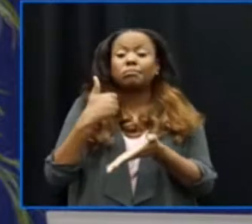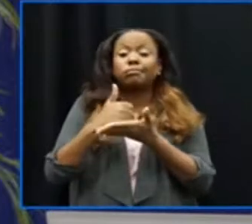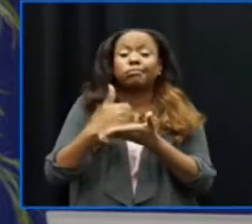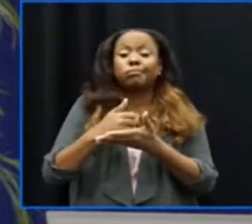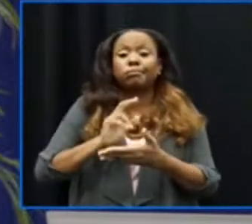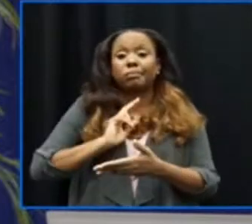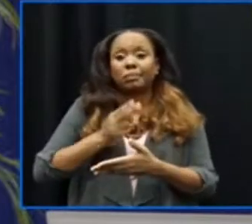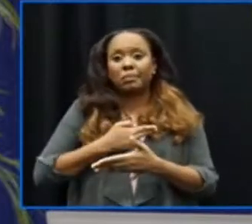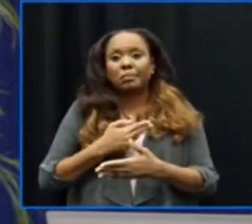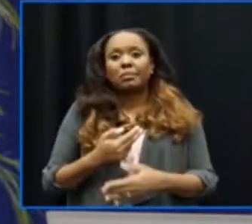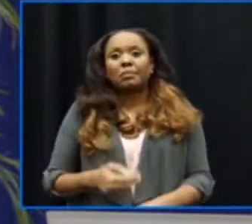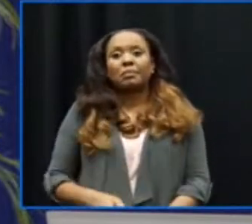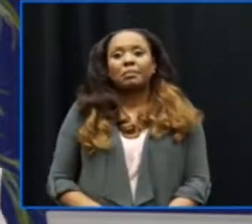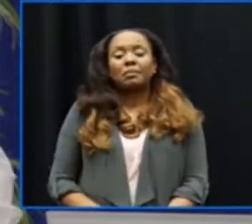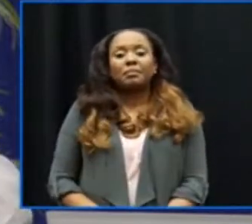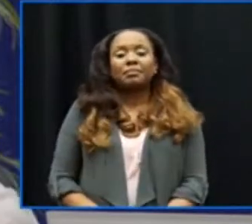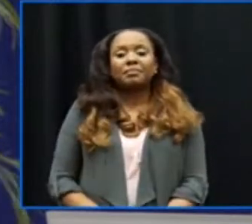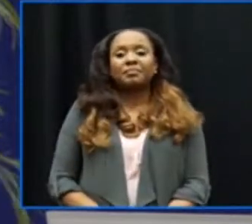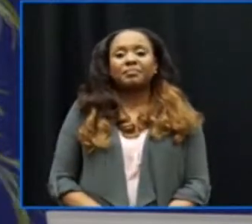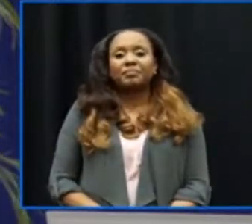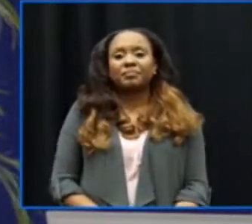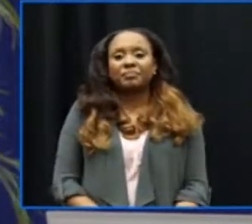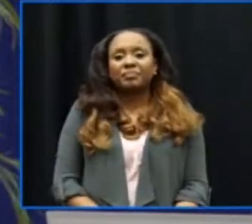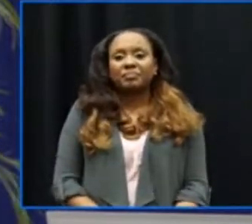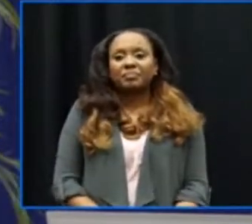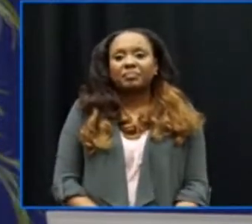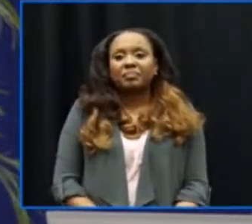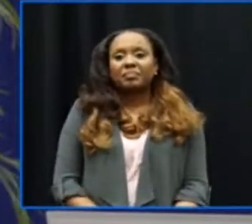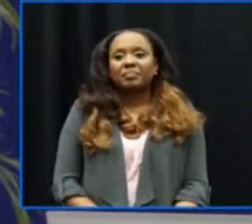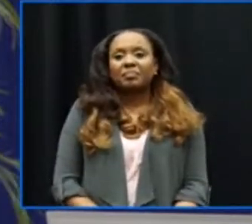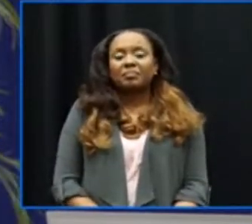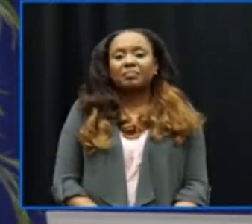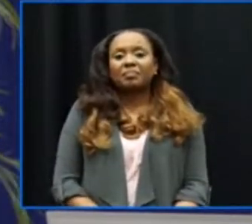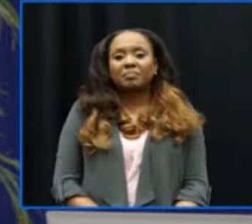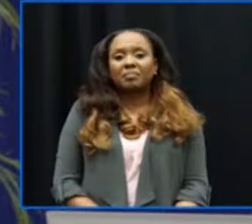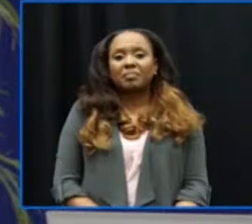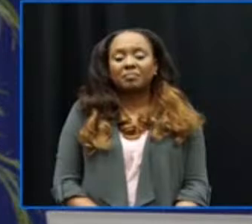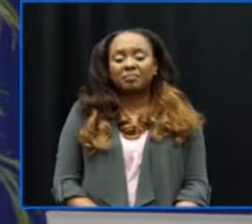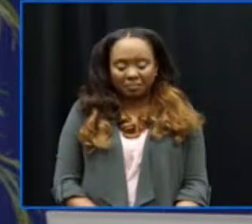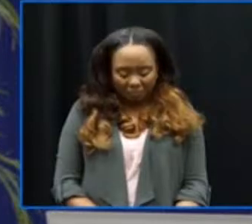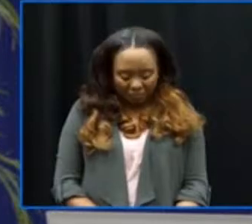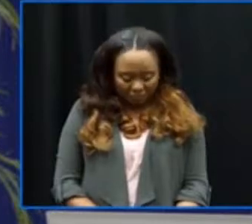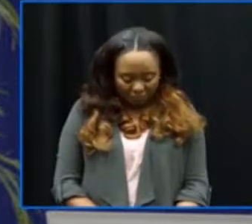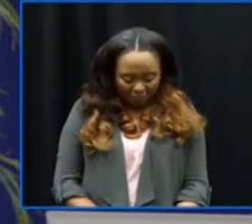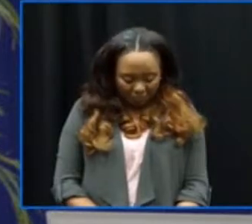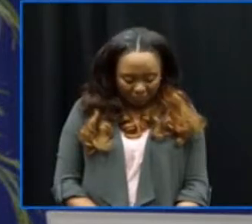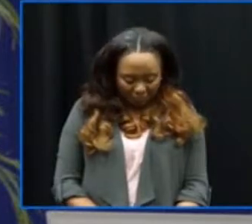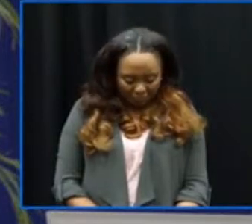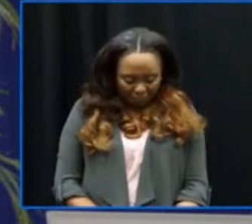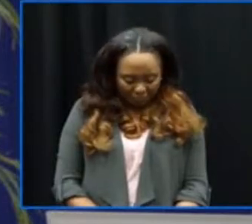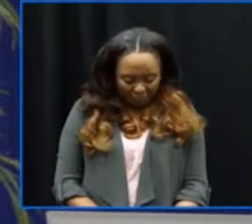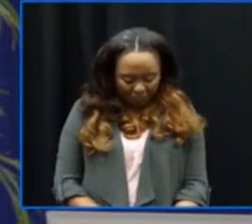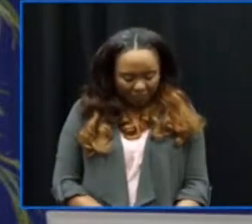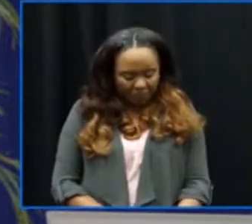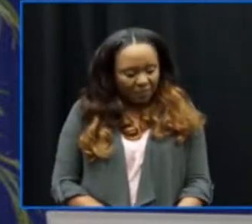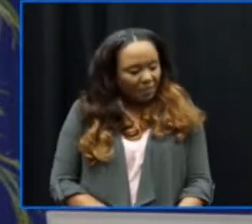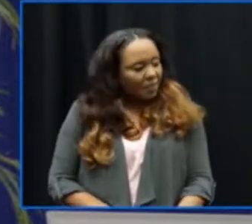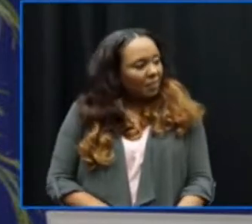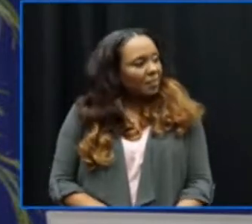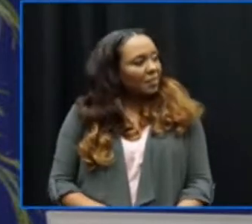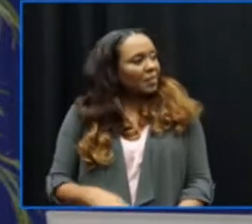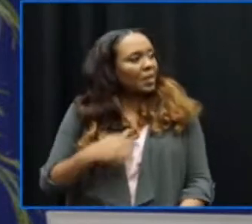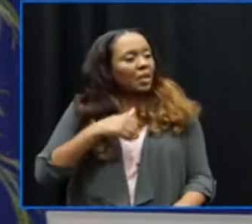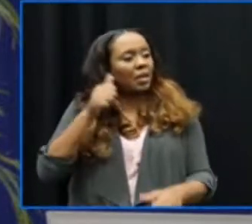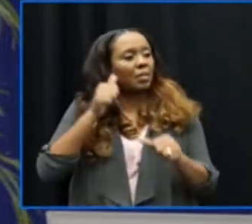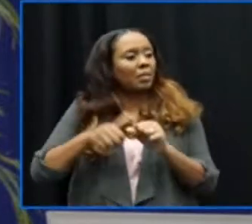past. One of the examples I gave was the United Nations Human Development Index. I can remember as a university student picking up that